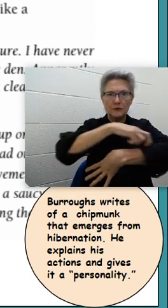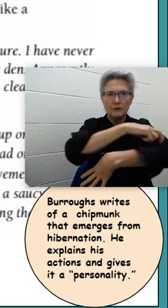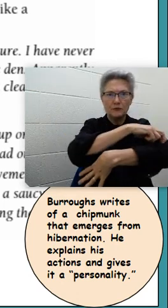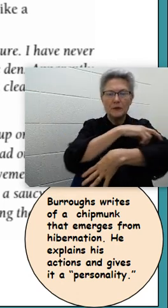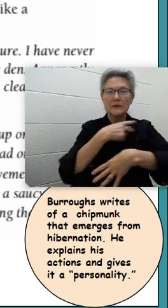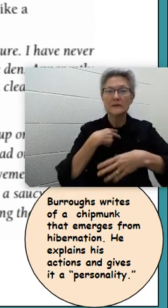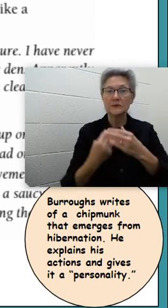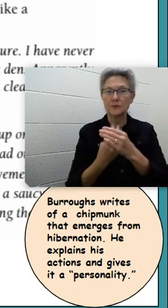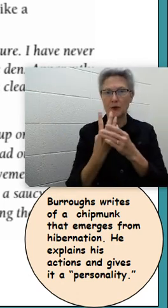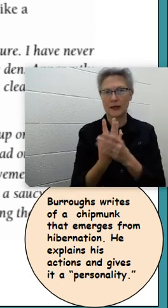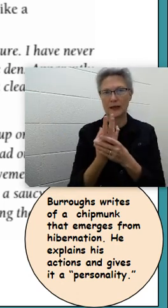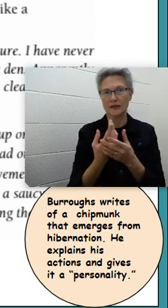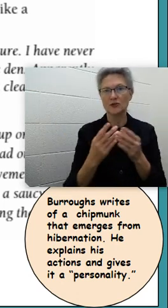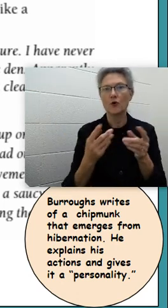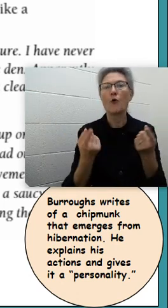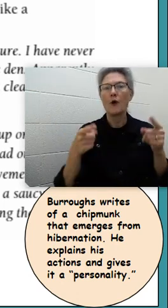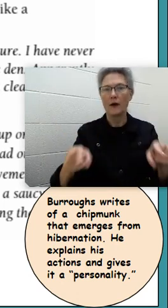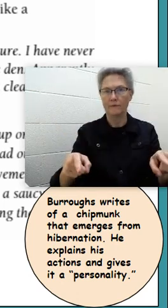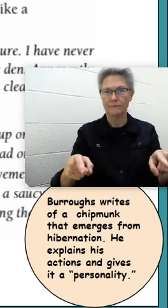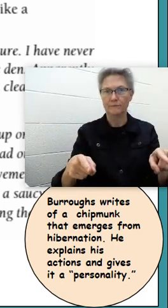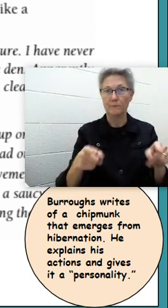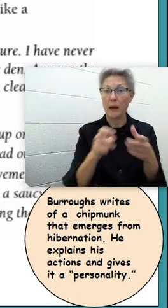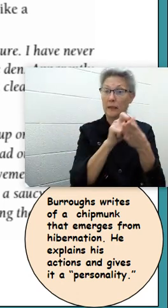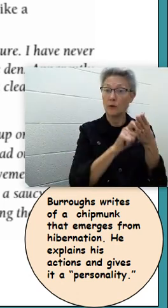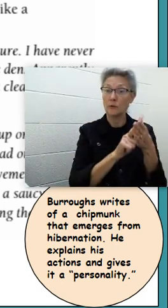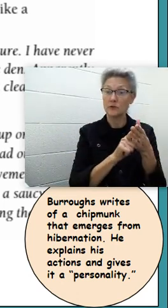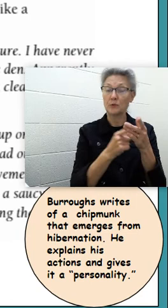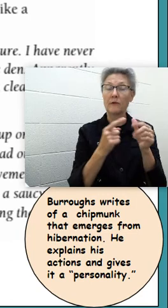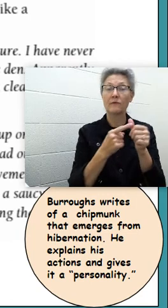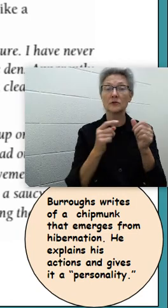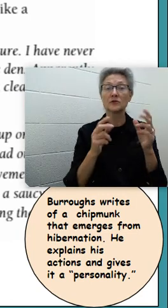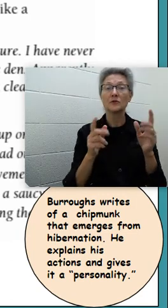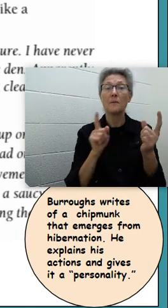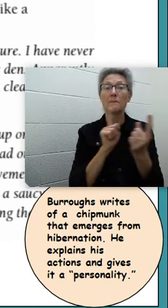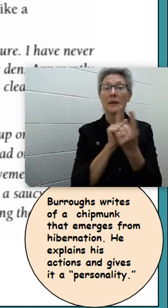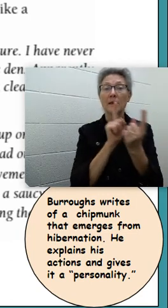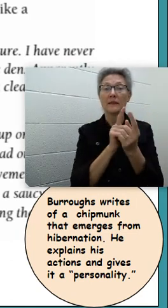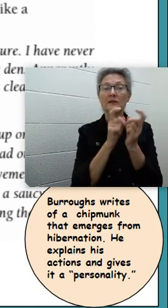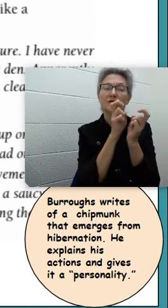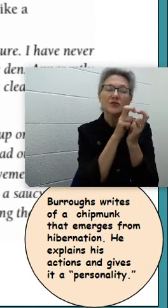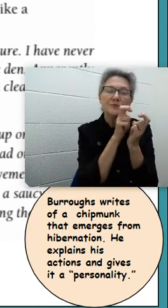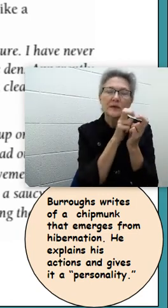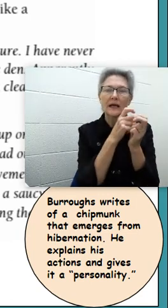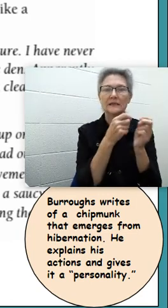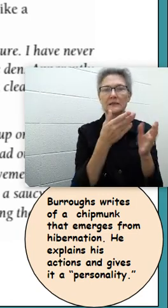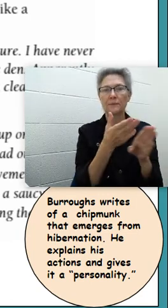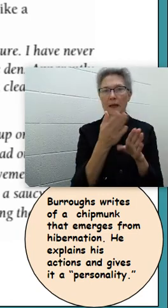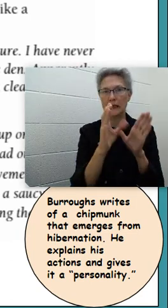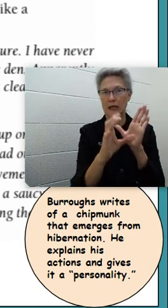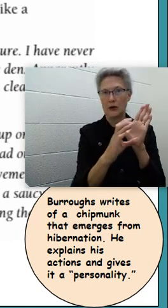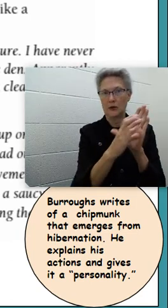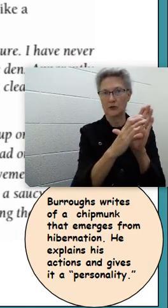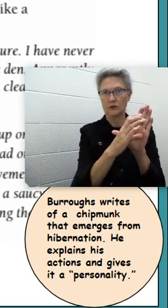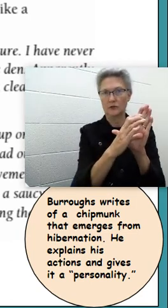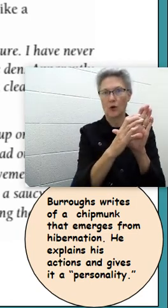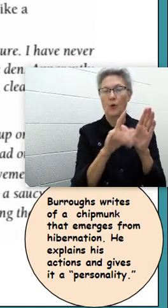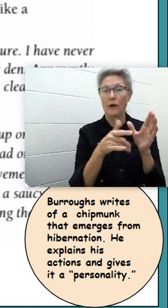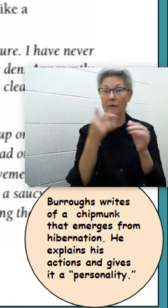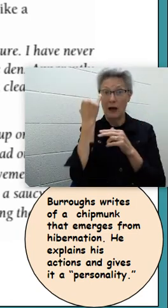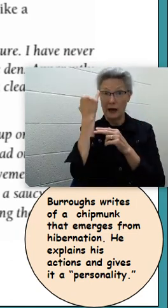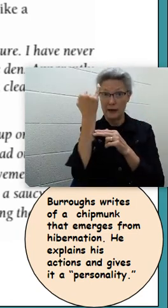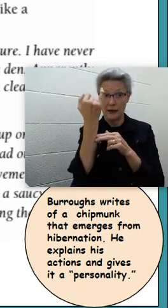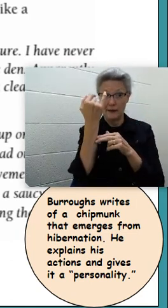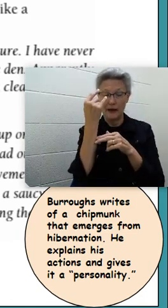around. So my annotation for that was we first meet the chipmunk as the main character. Here we get an idea that he